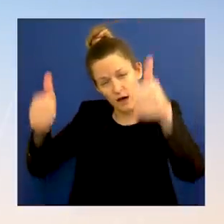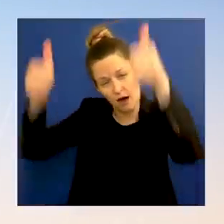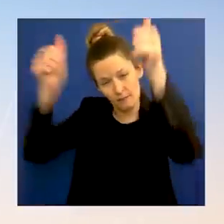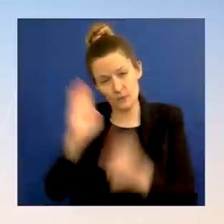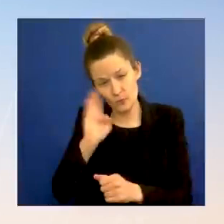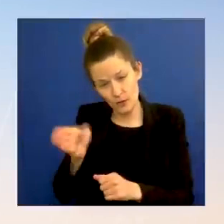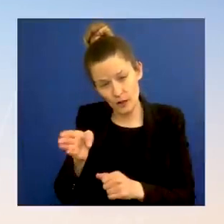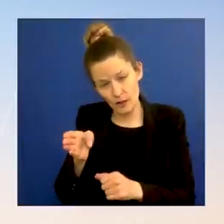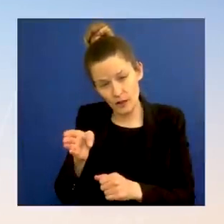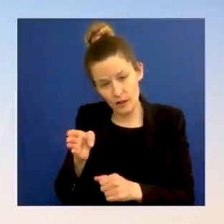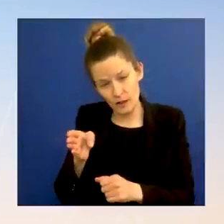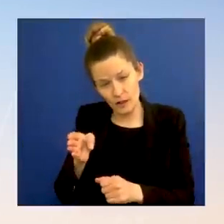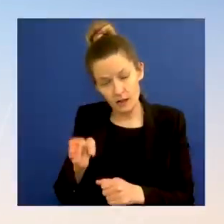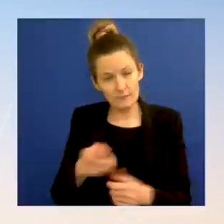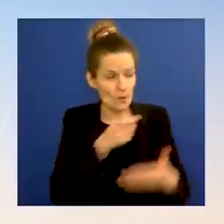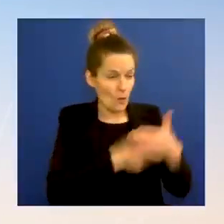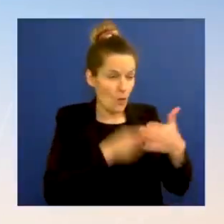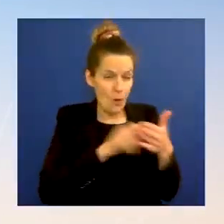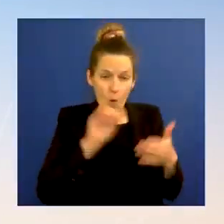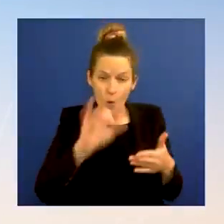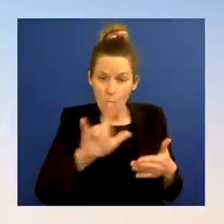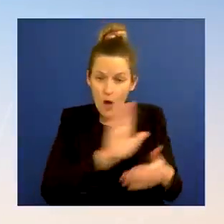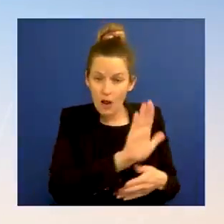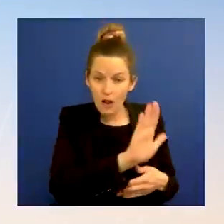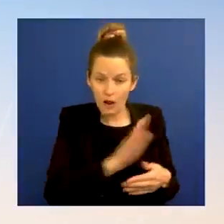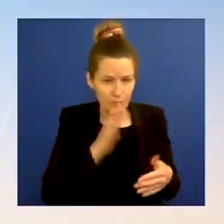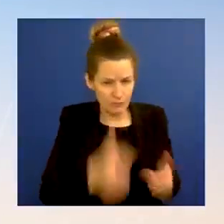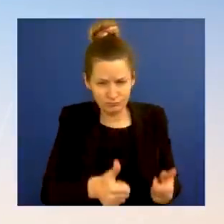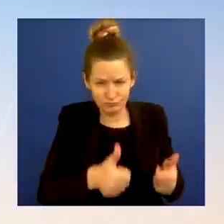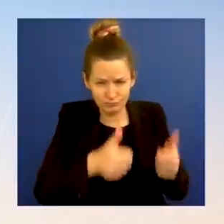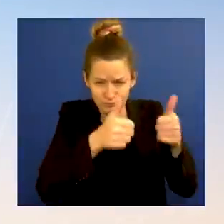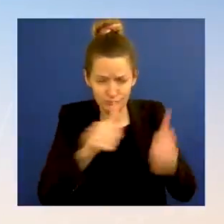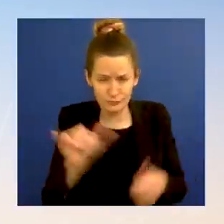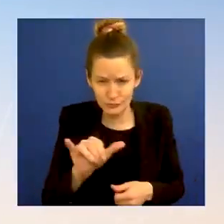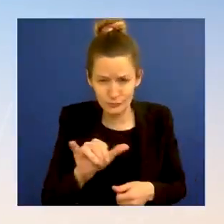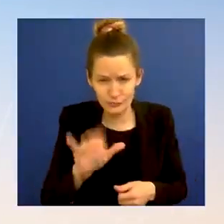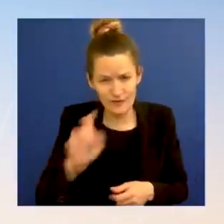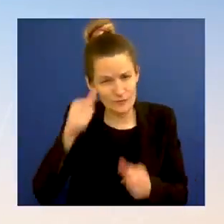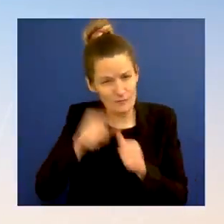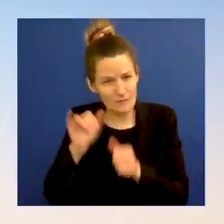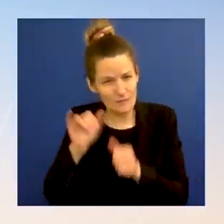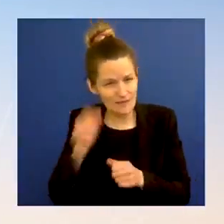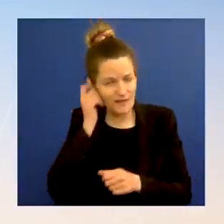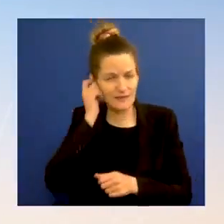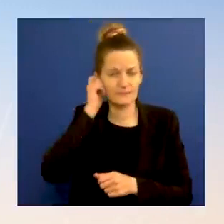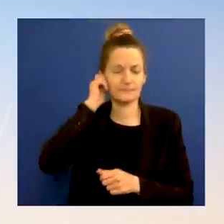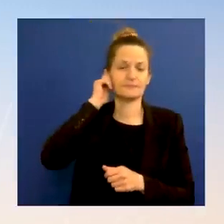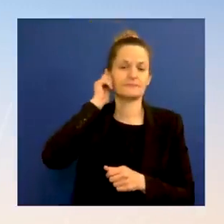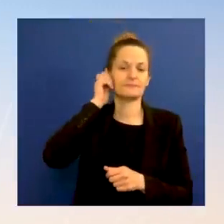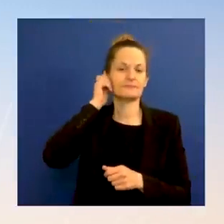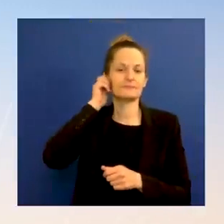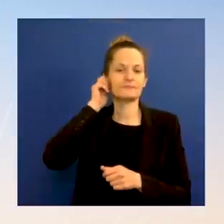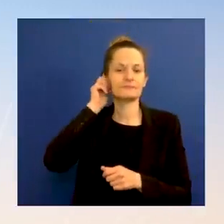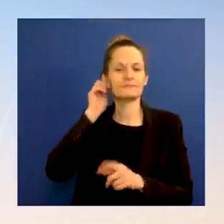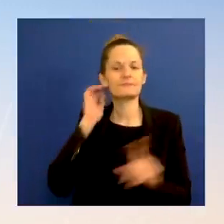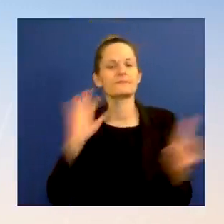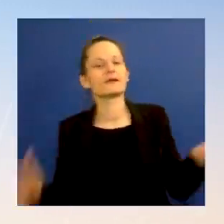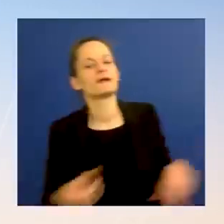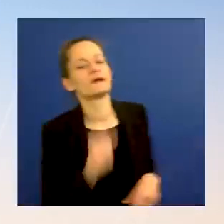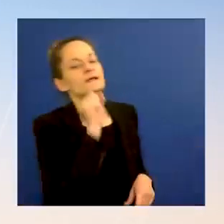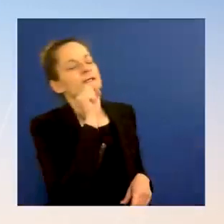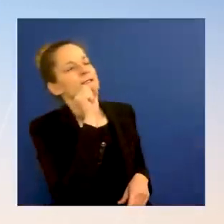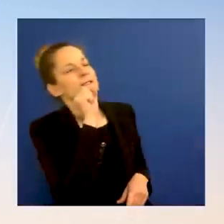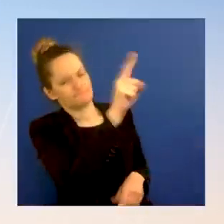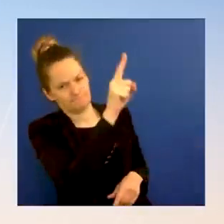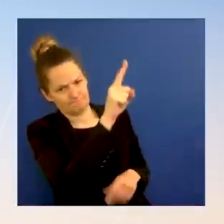president is very mindful of and focused on. Go ahead. CC alluded to something several officials have, and you kind of just did too, that there is a review